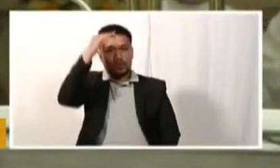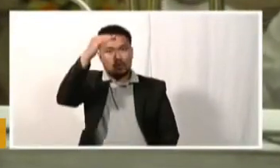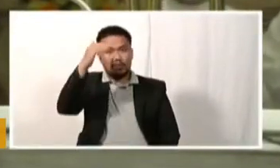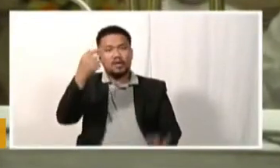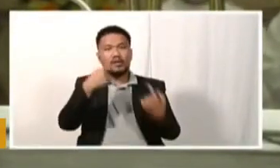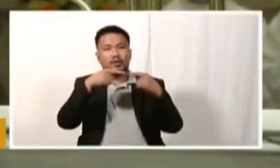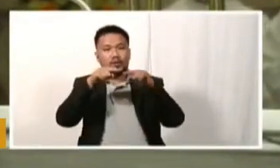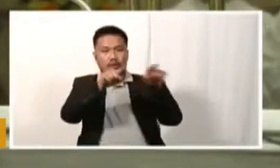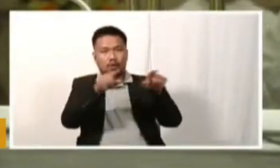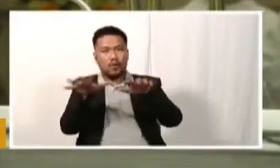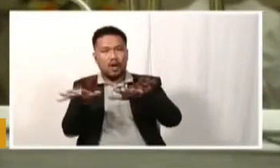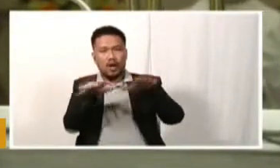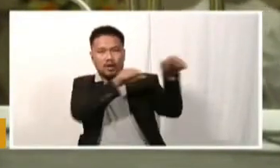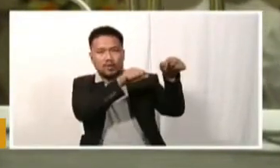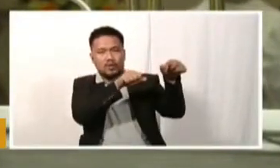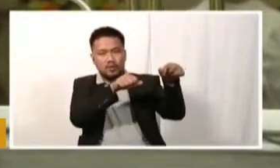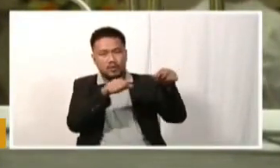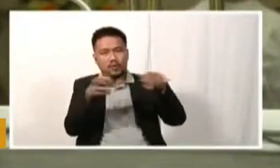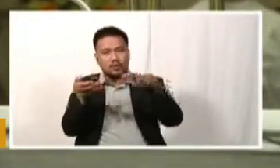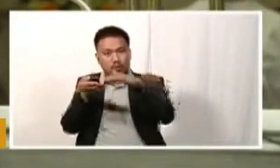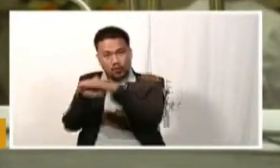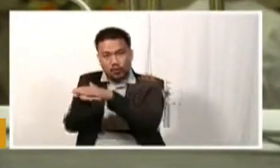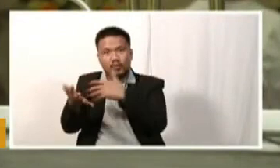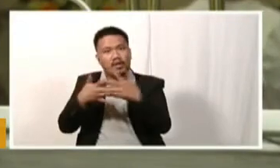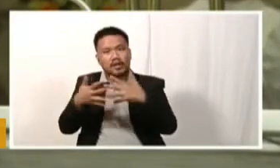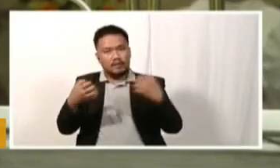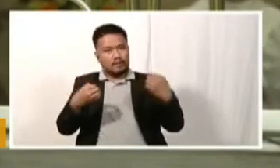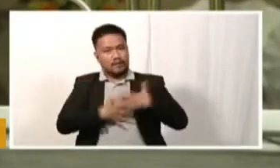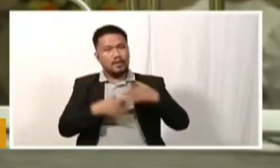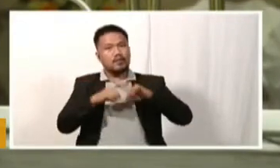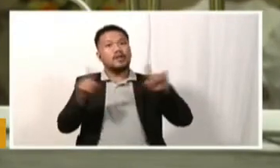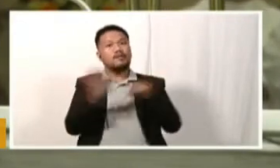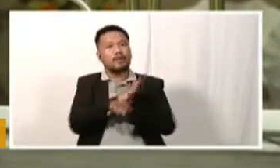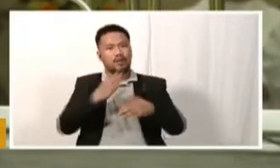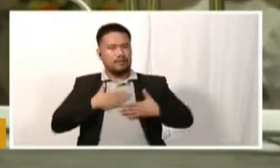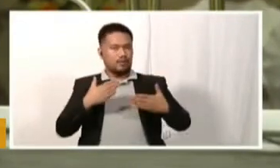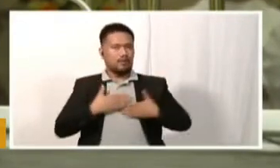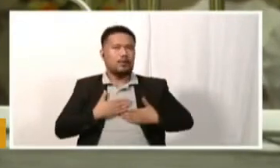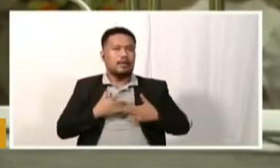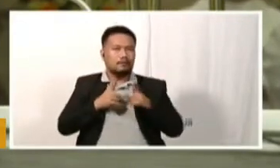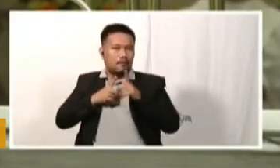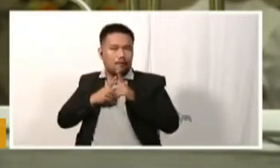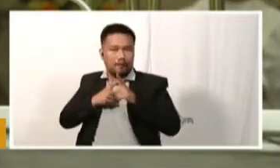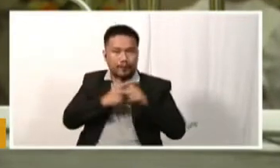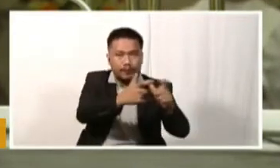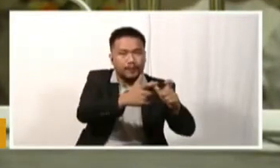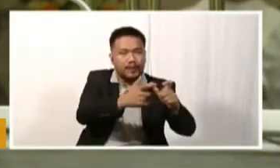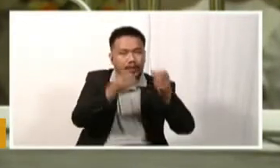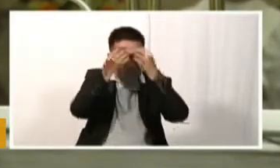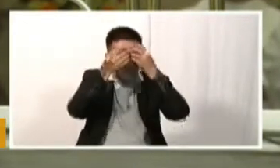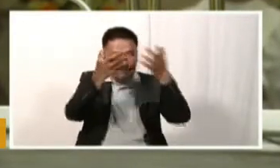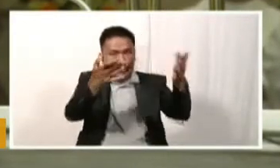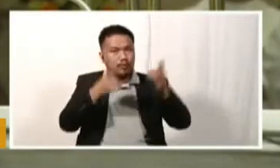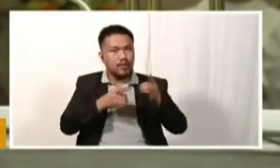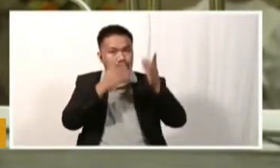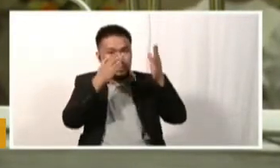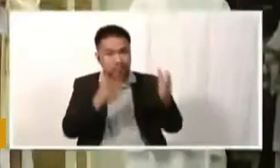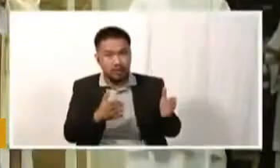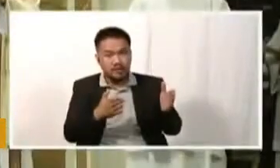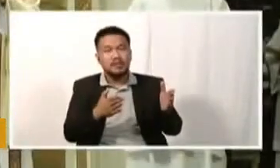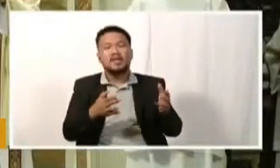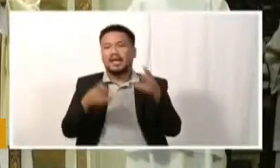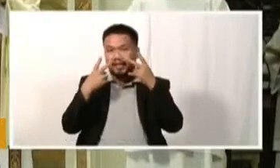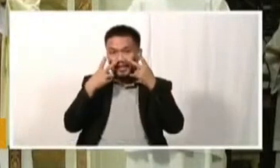tomb, fearful yet overjoyed, and ran to announce this to his disciples.